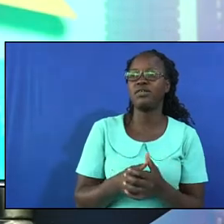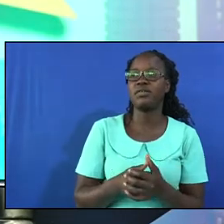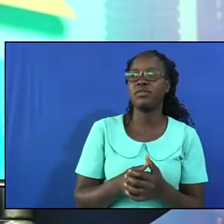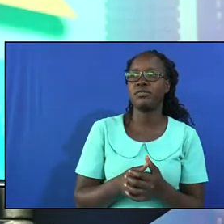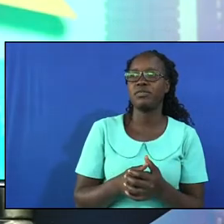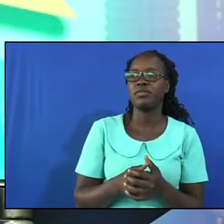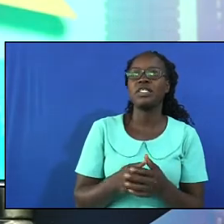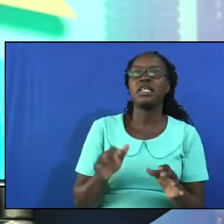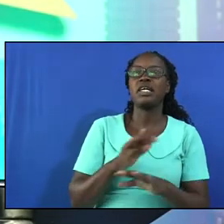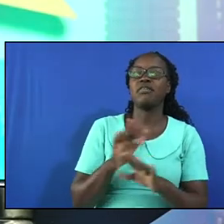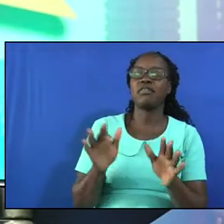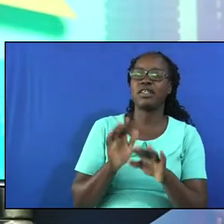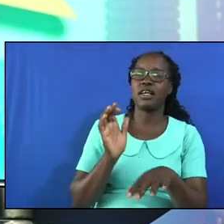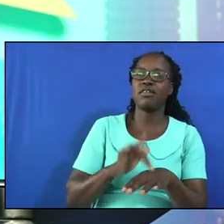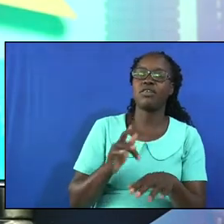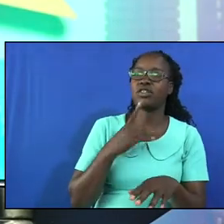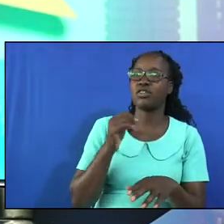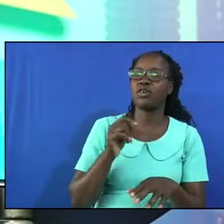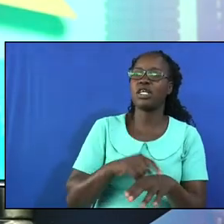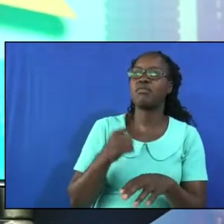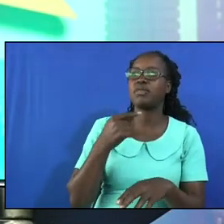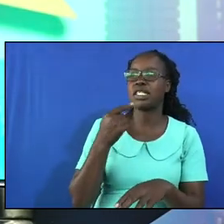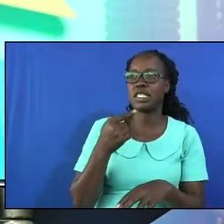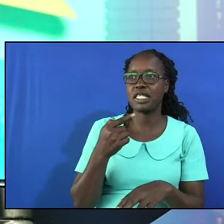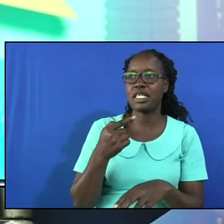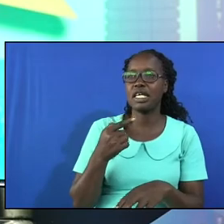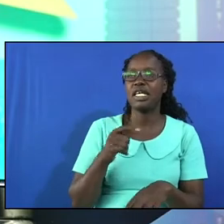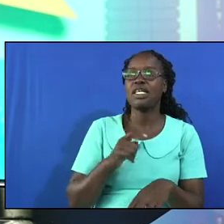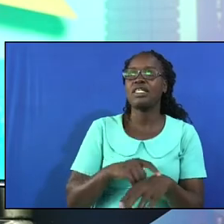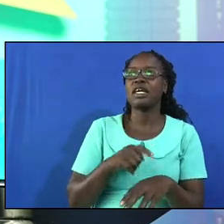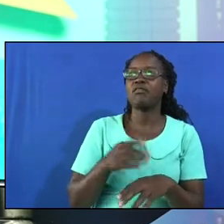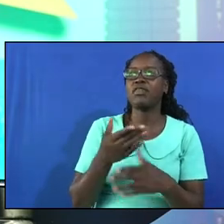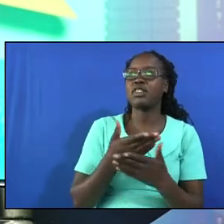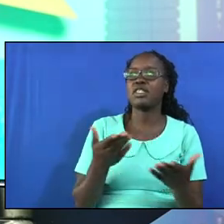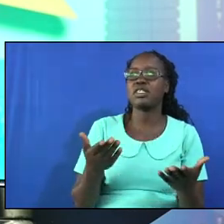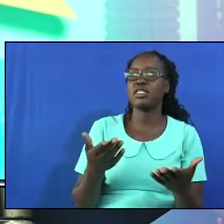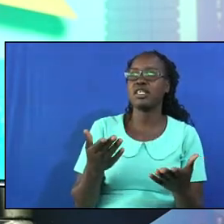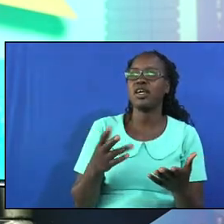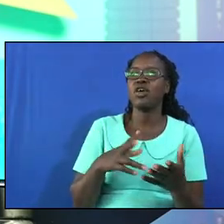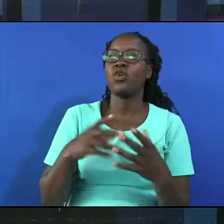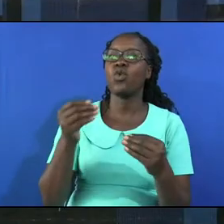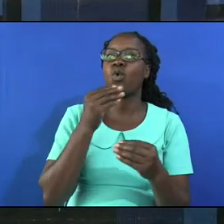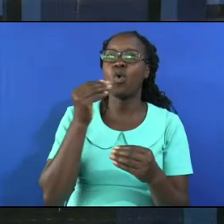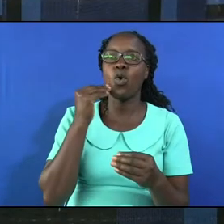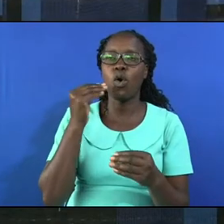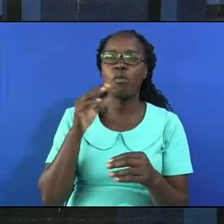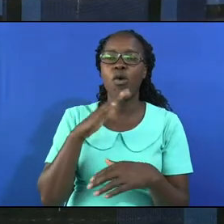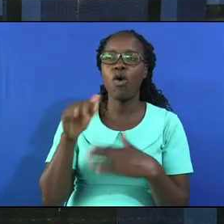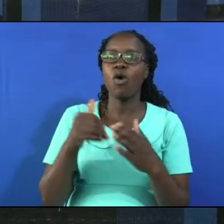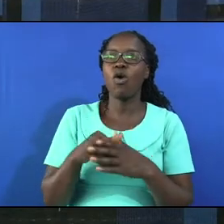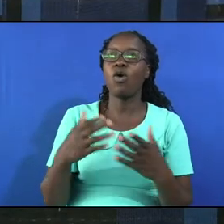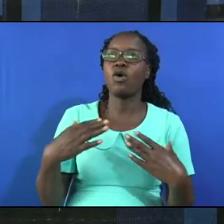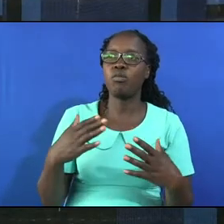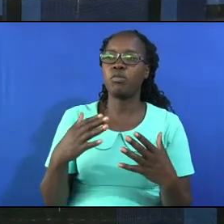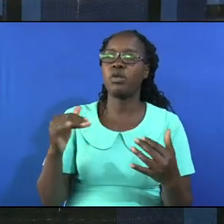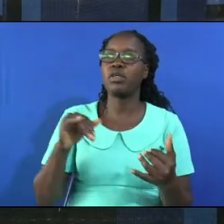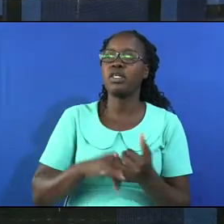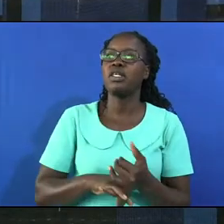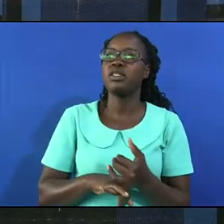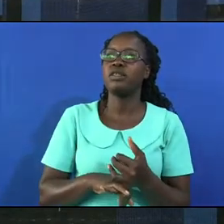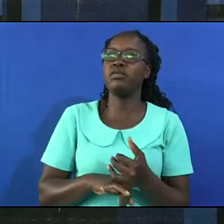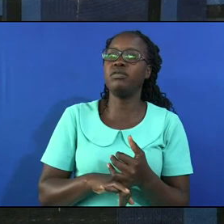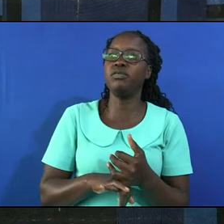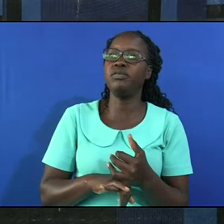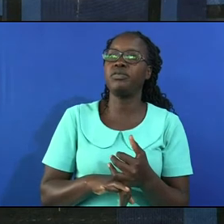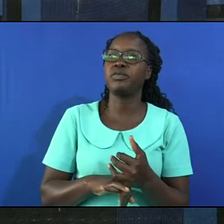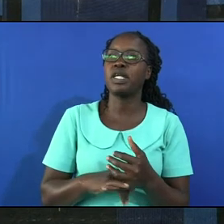affect everything. And so when they say it is time for this, you walk home because everybody is staying